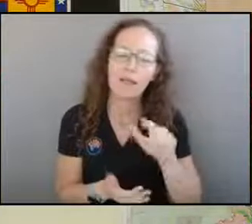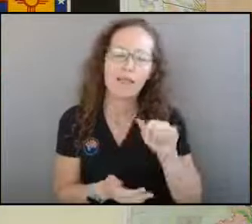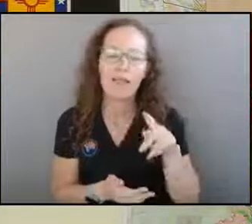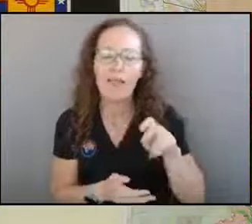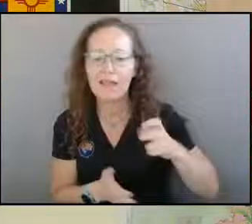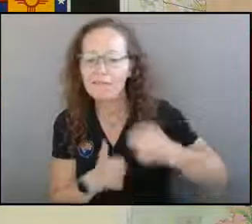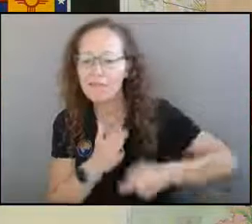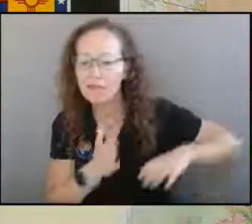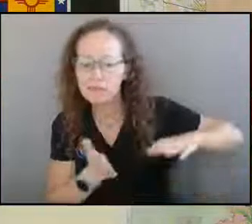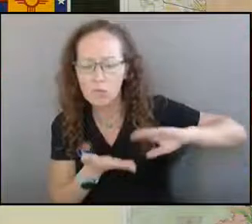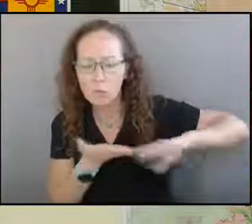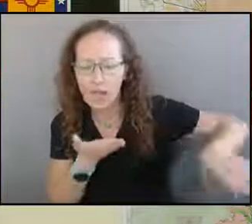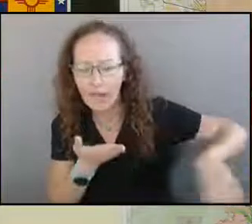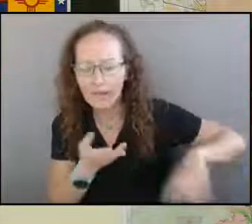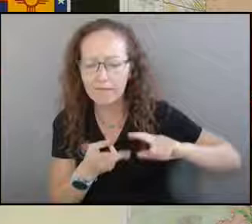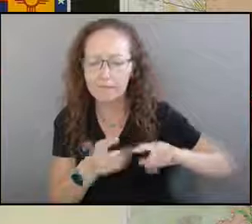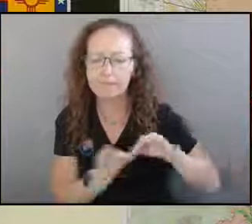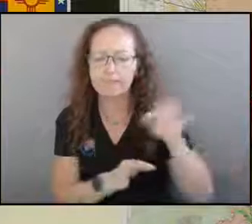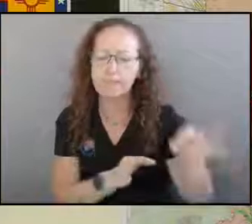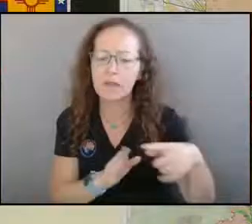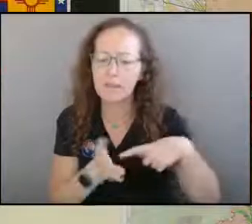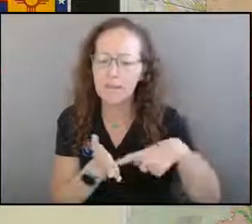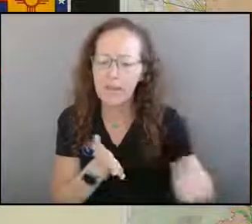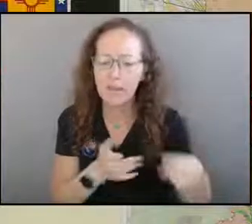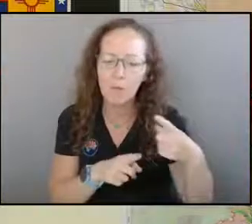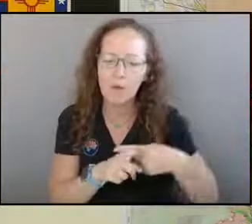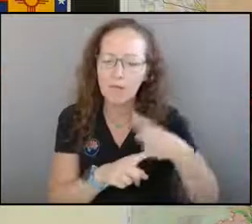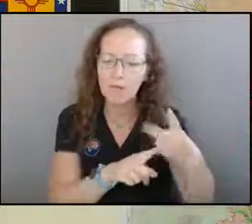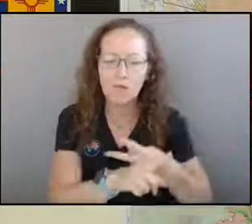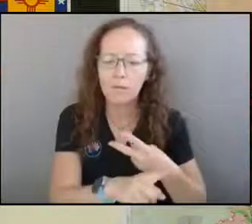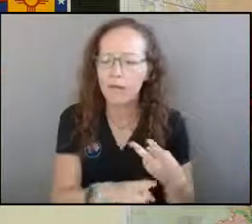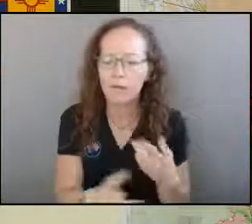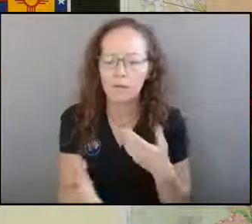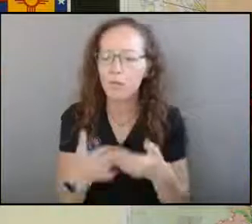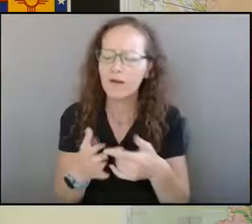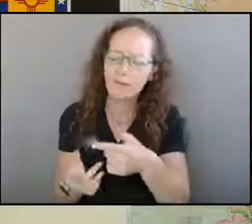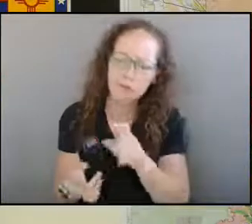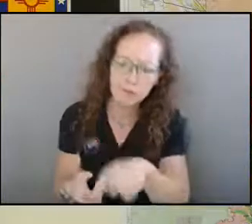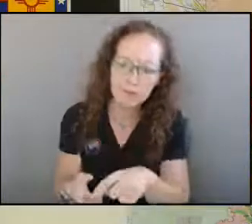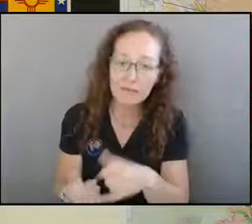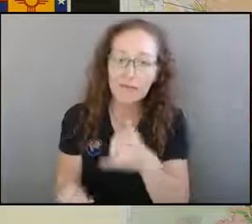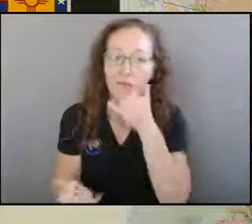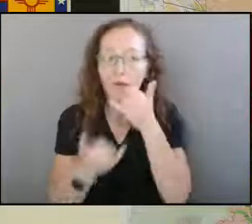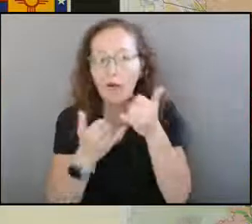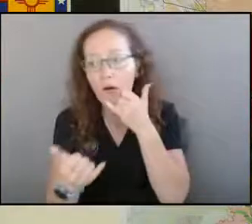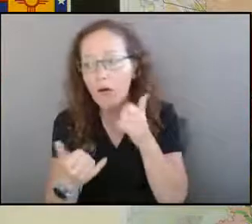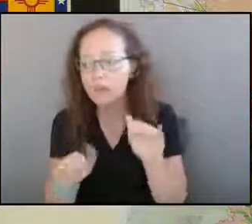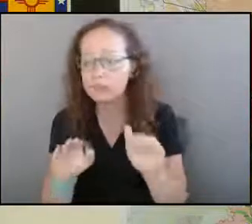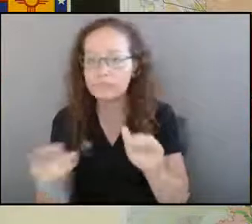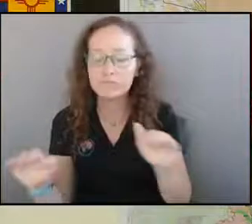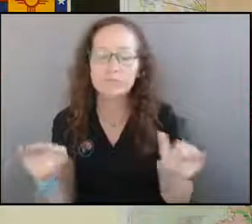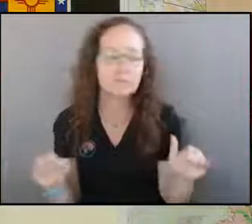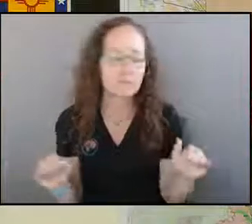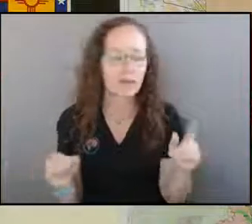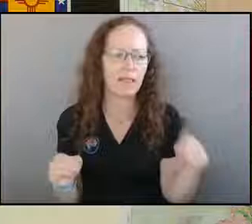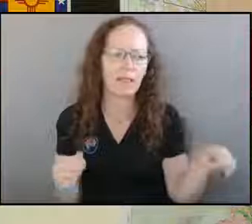deferred payments for a month or two, whatever you think you might need. Please make that phone call and they will work with you.